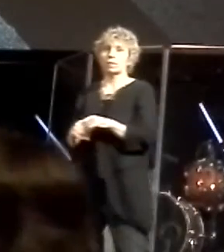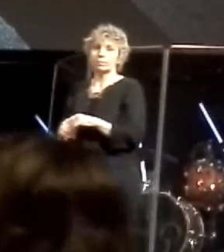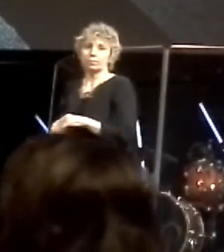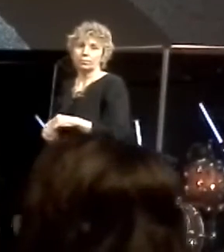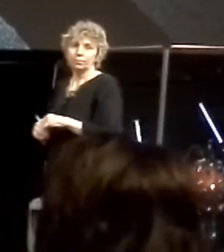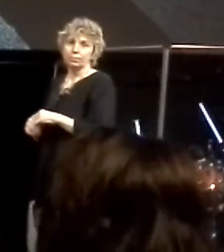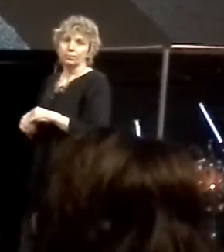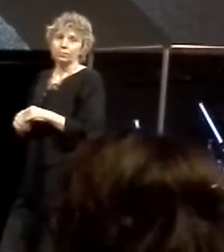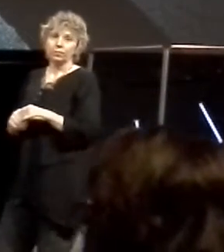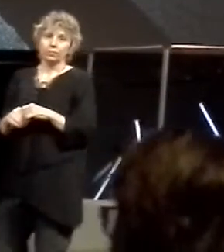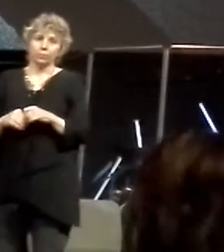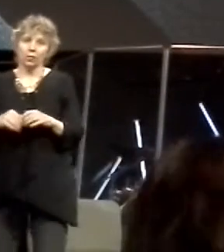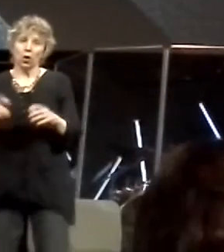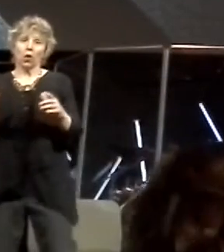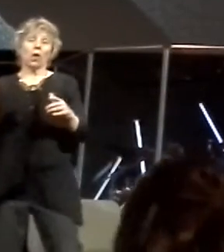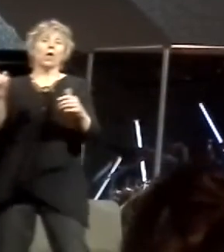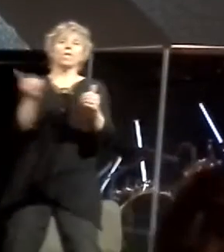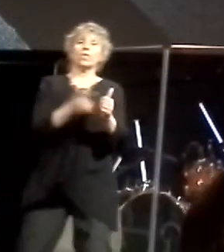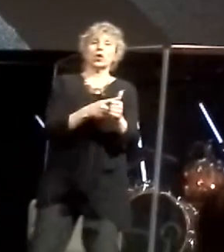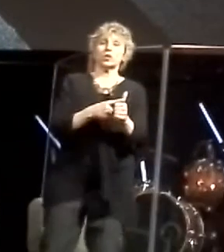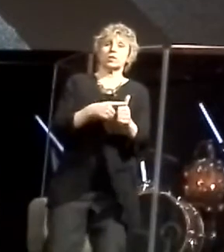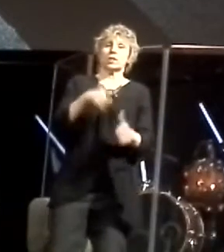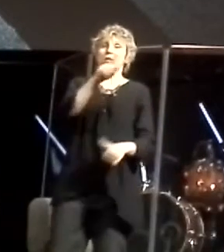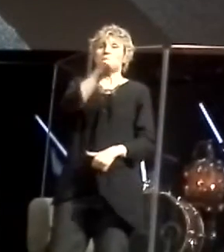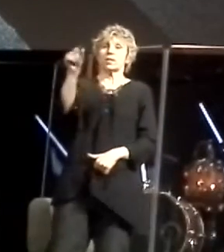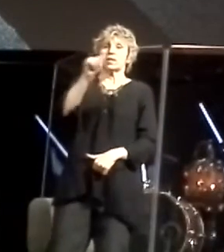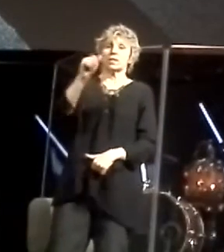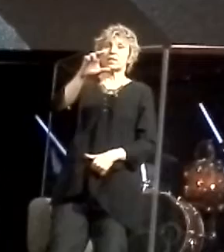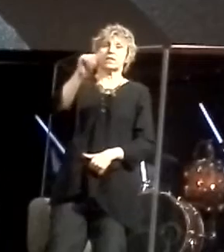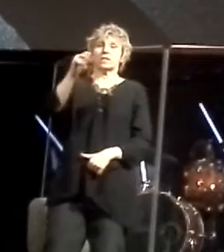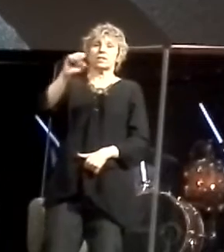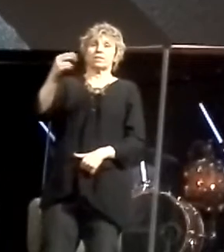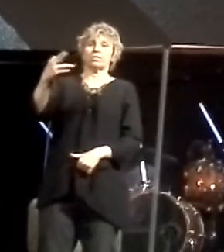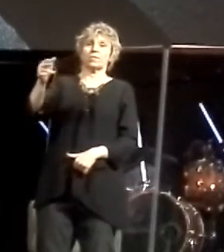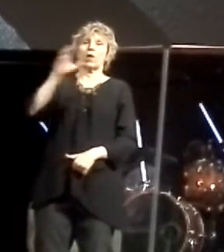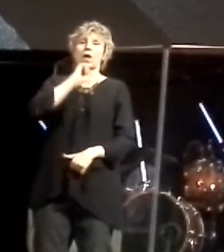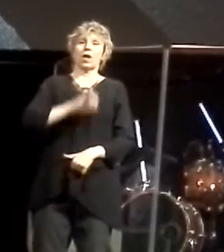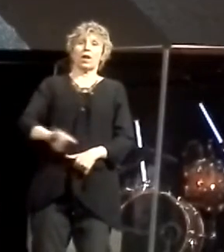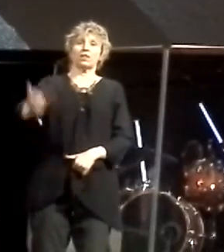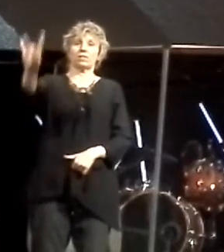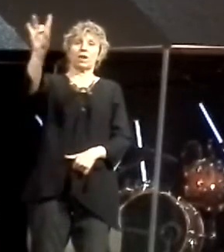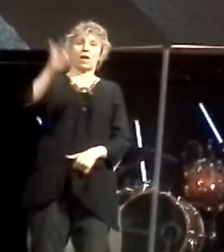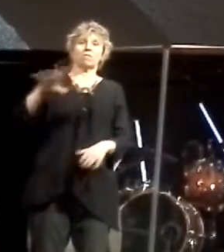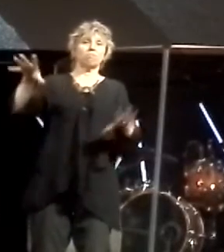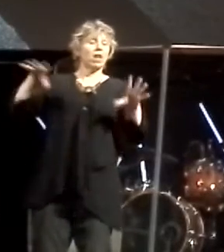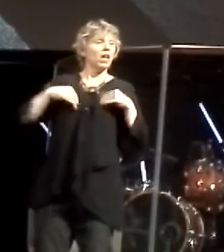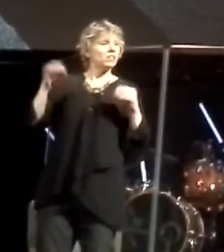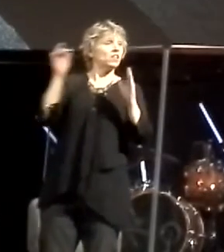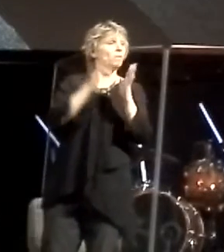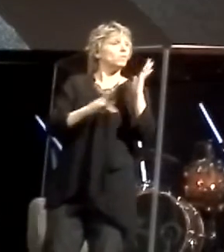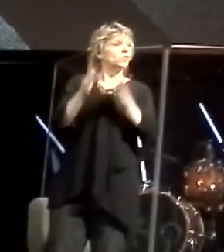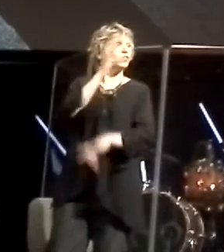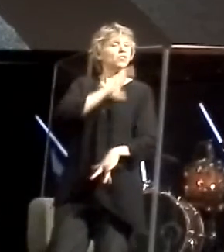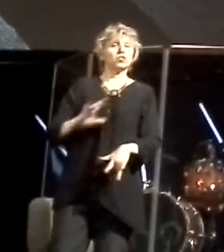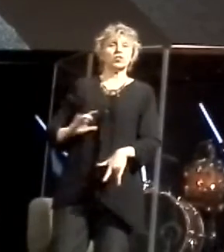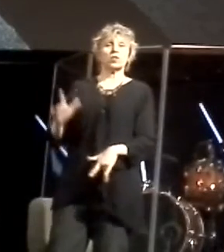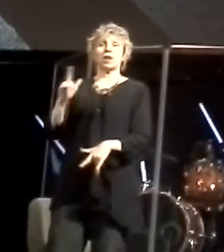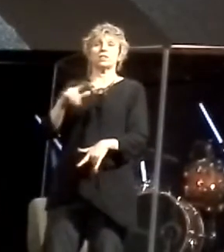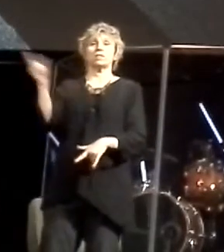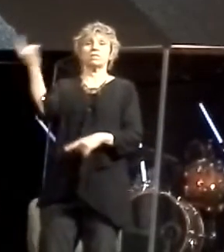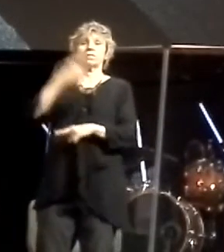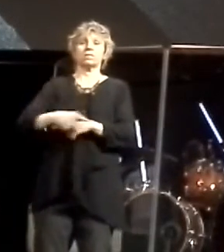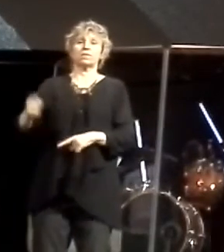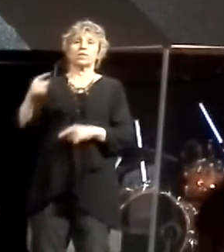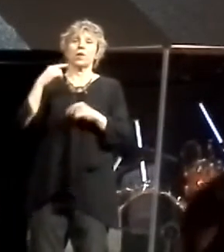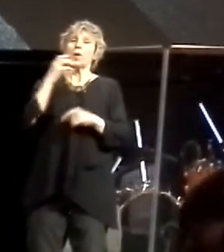And first off, we have Ziva, and is seven years old. I accepted Christ on a sunny day when I was four. We were reading the